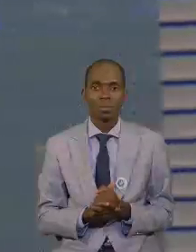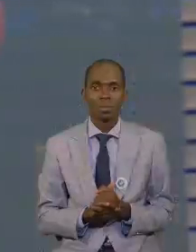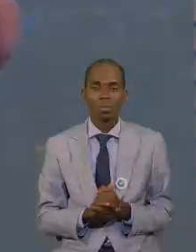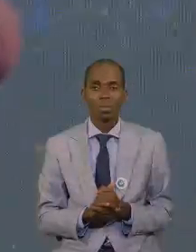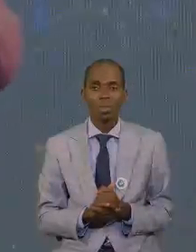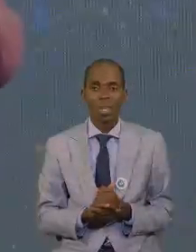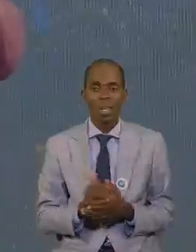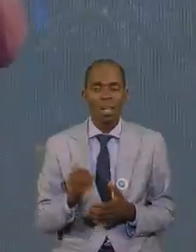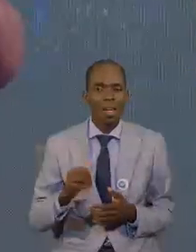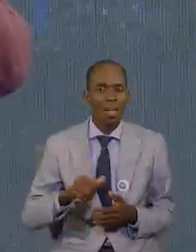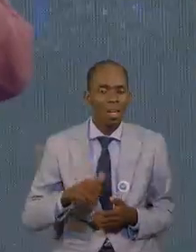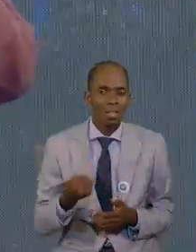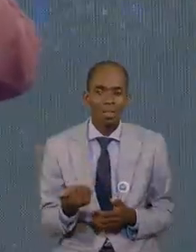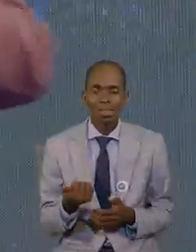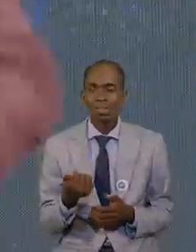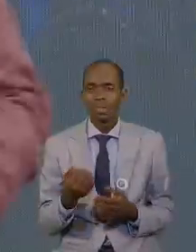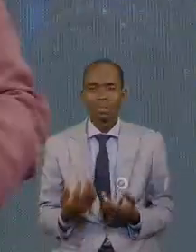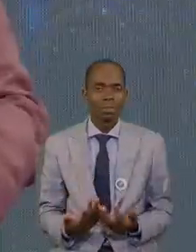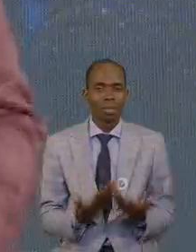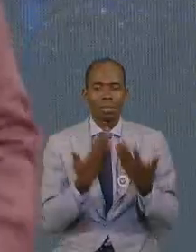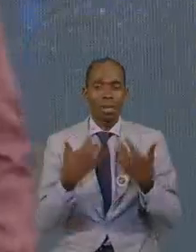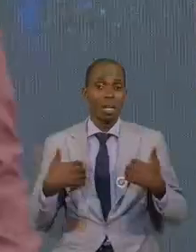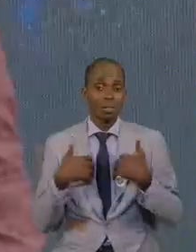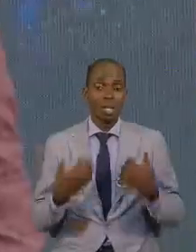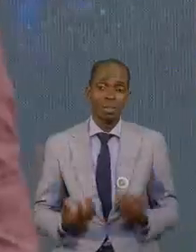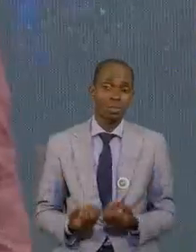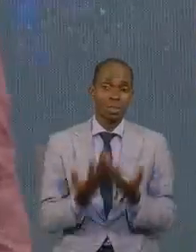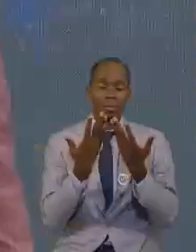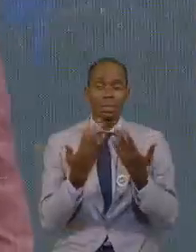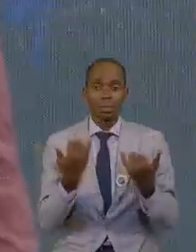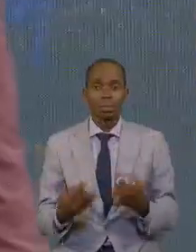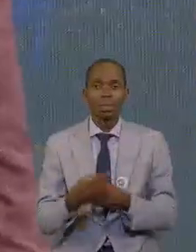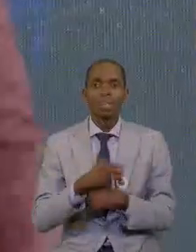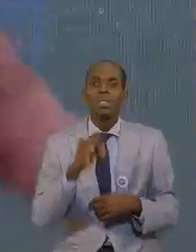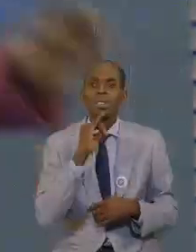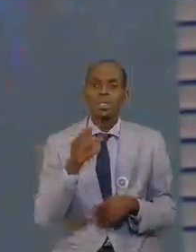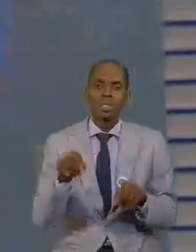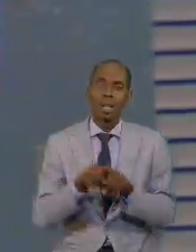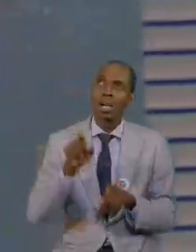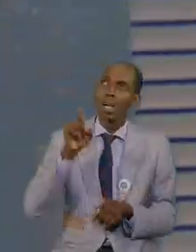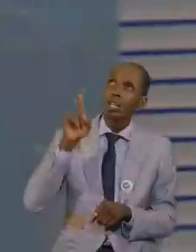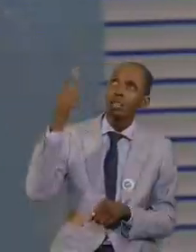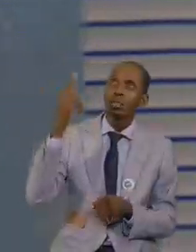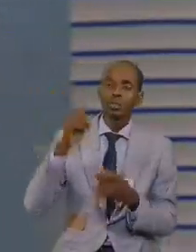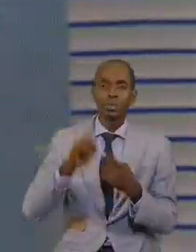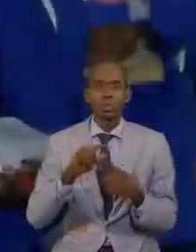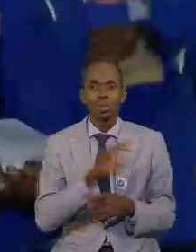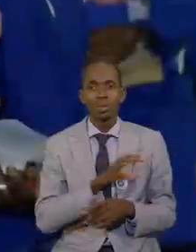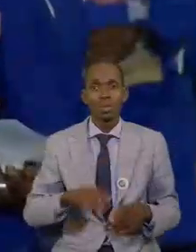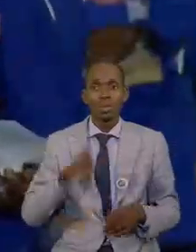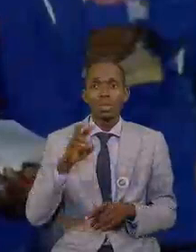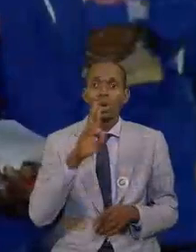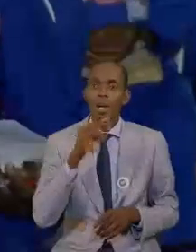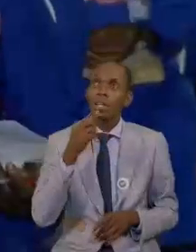Any animal sacrifice today is an insult to Christ. You are saying what he did was